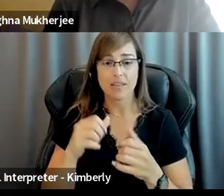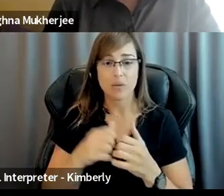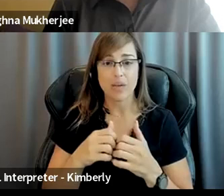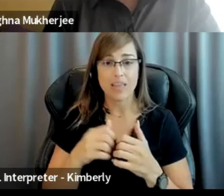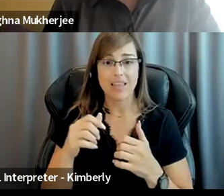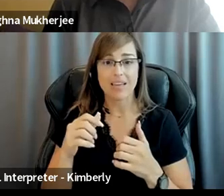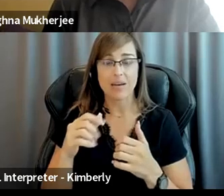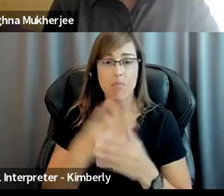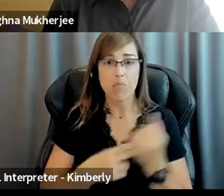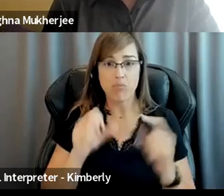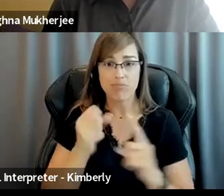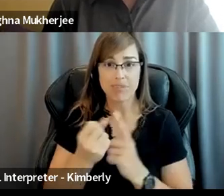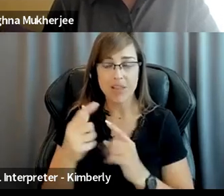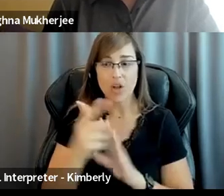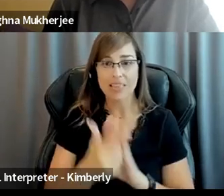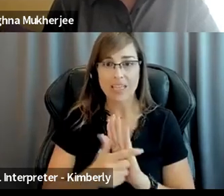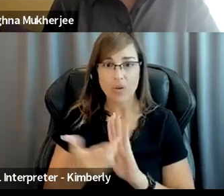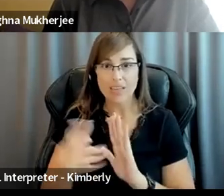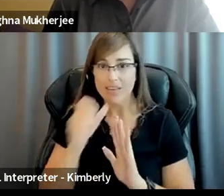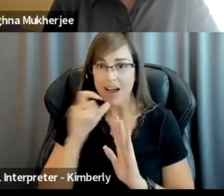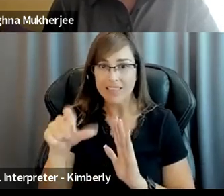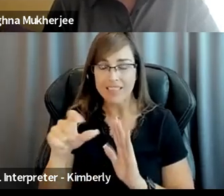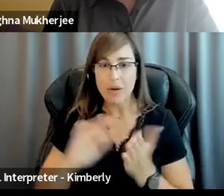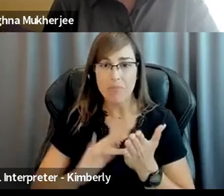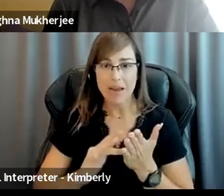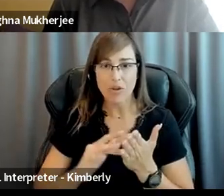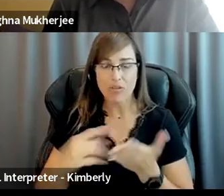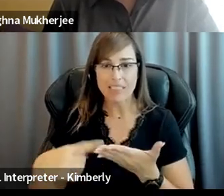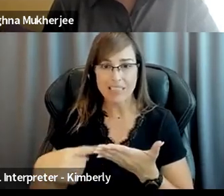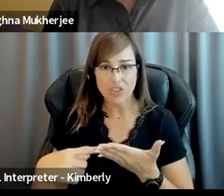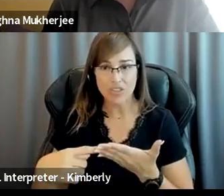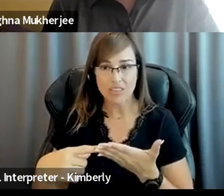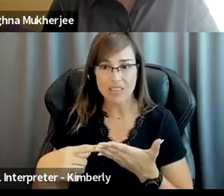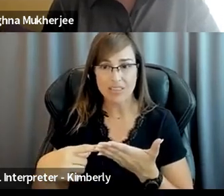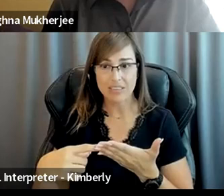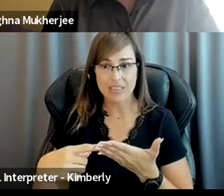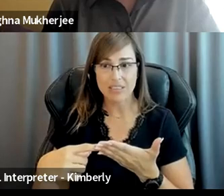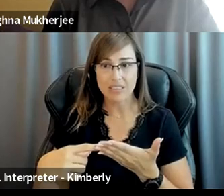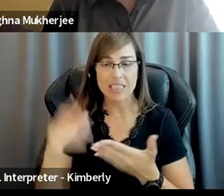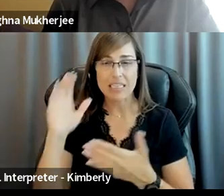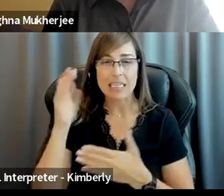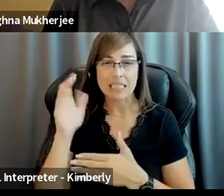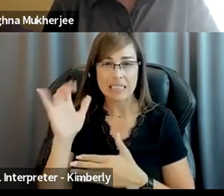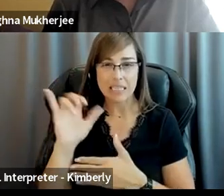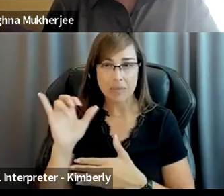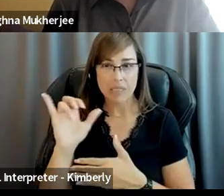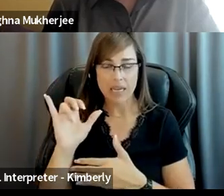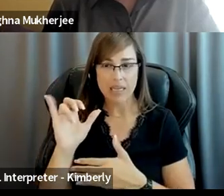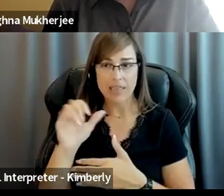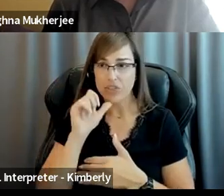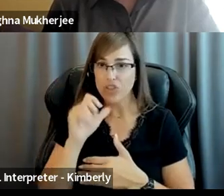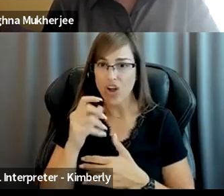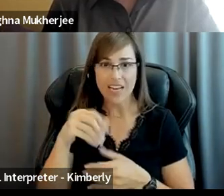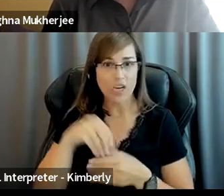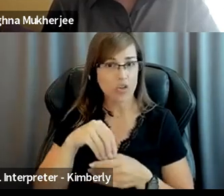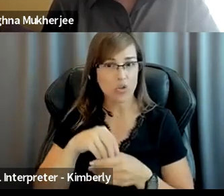these cases, these are very legal things. These are not necessarily medical discussions. It seems like there is not an